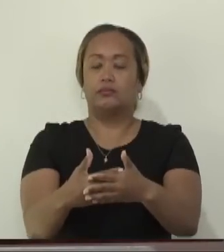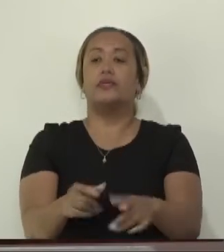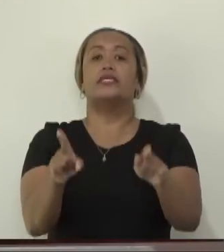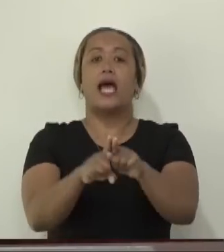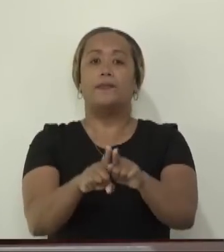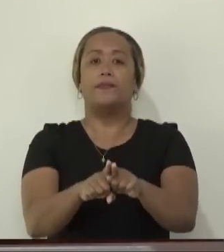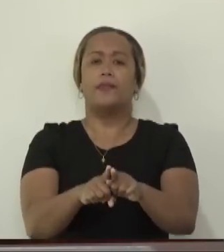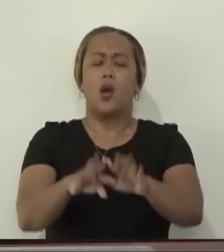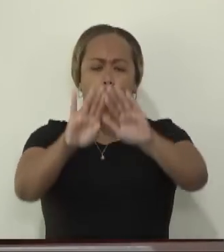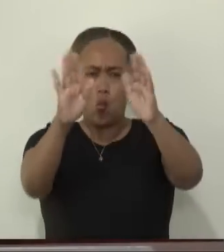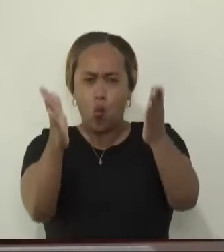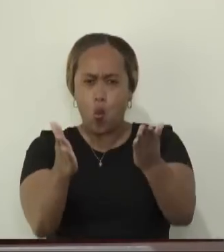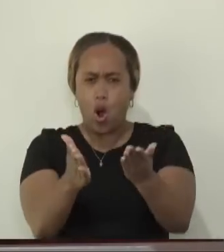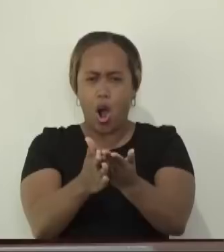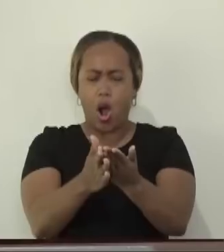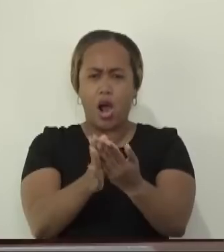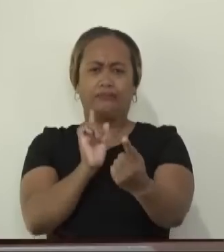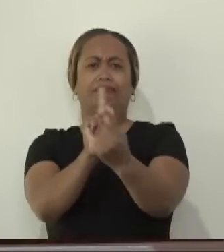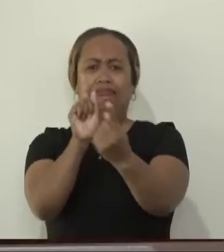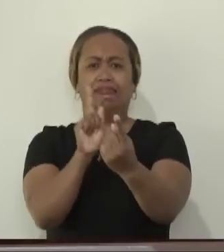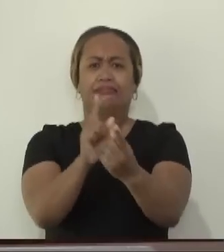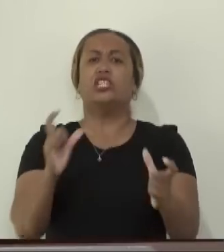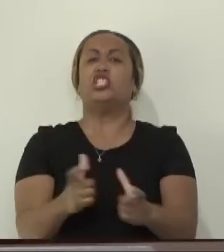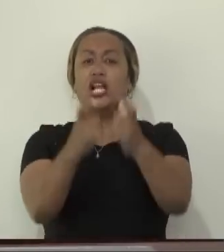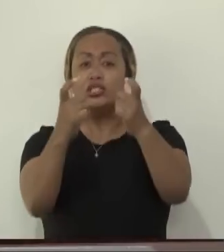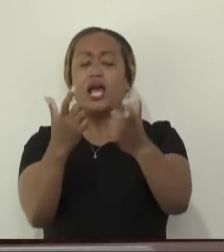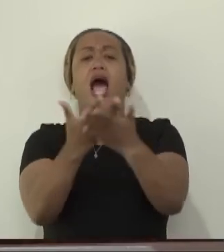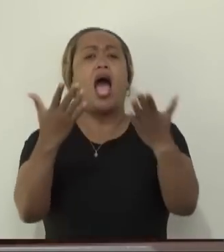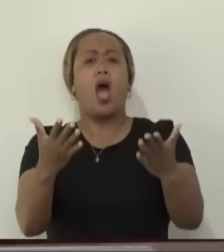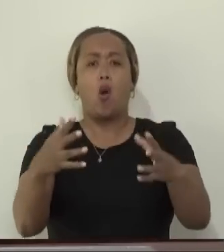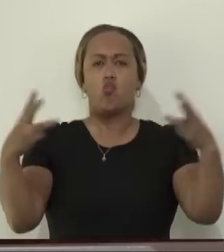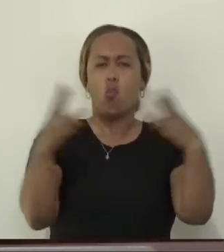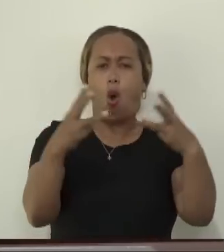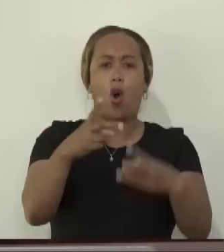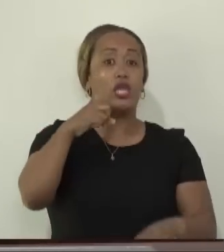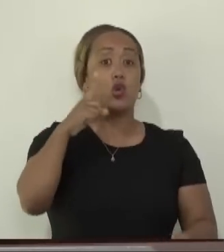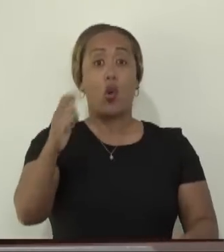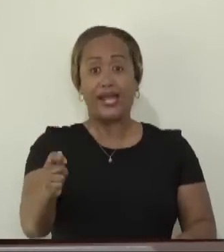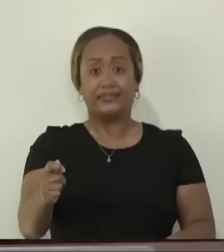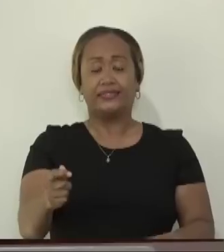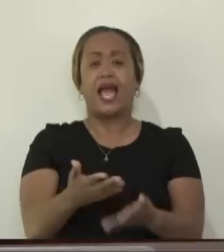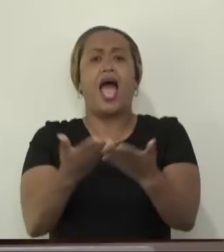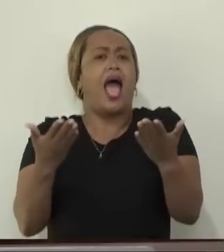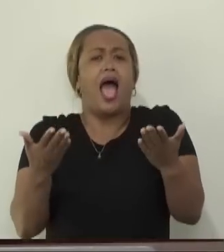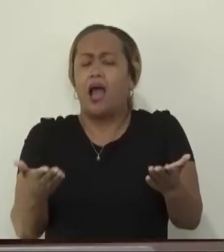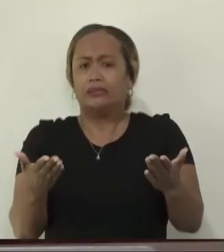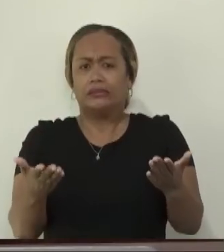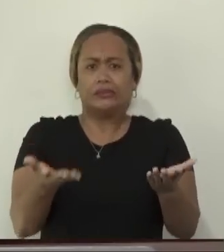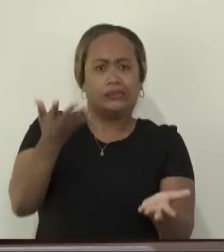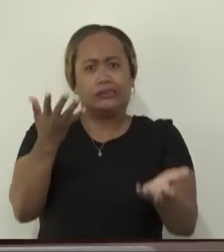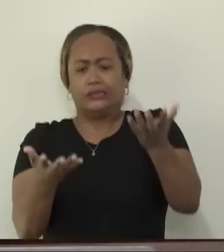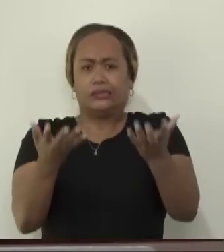Today, the world is facing many more new challenges. The war in Ukraine is causing